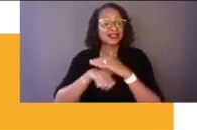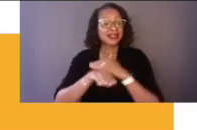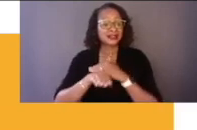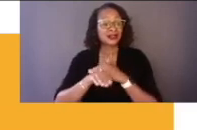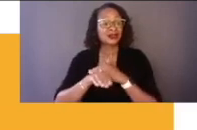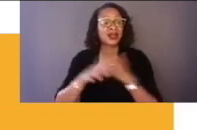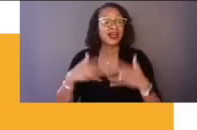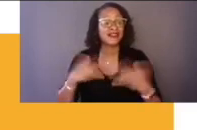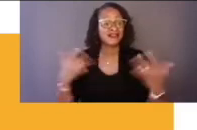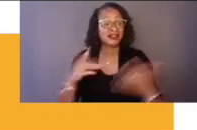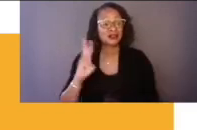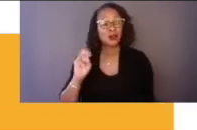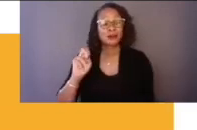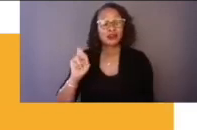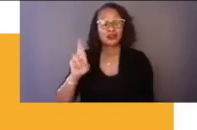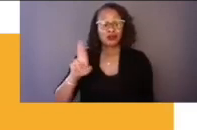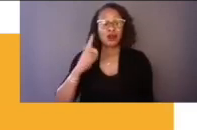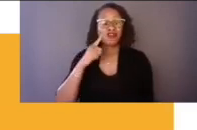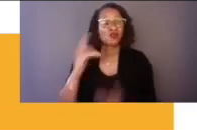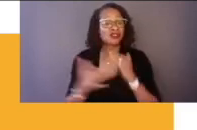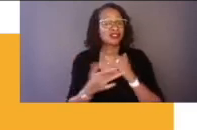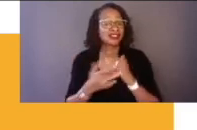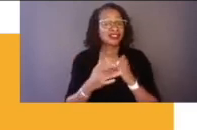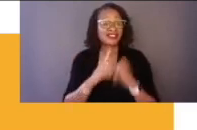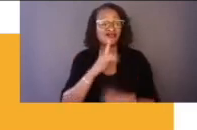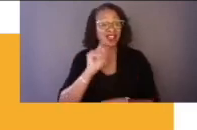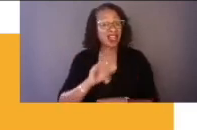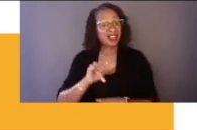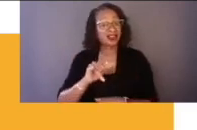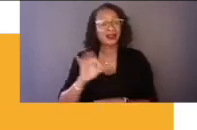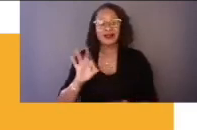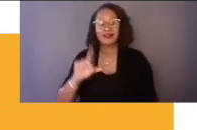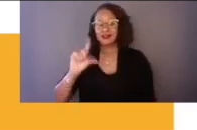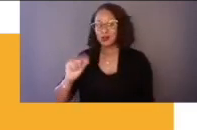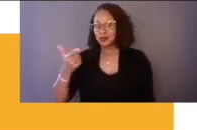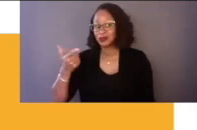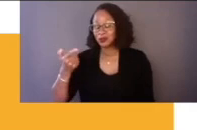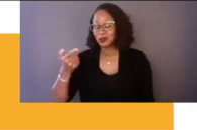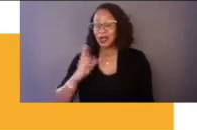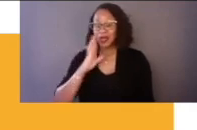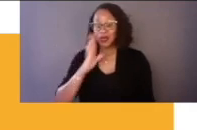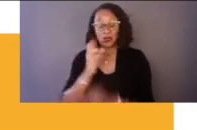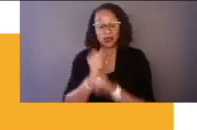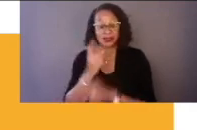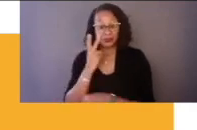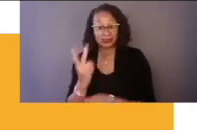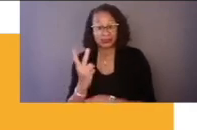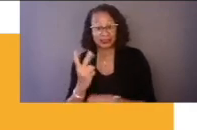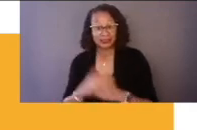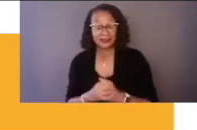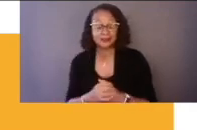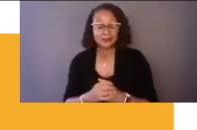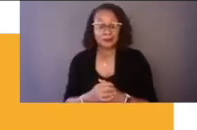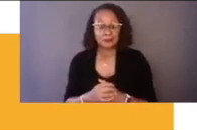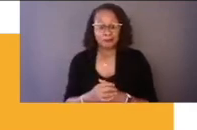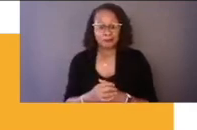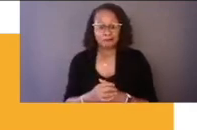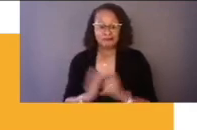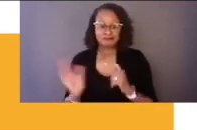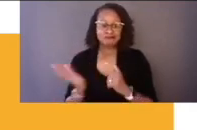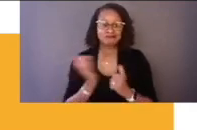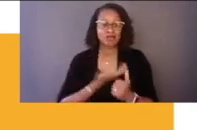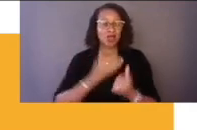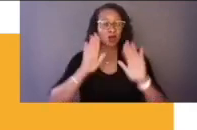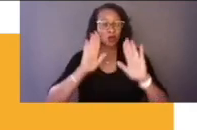the technological realities of 2021. You will get to see our fantastic